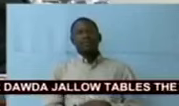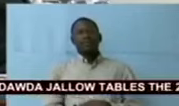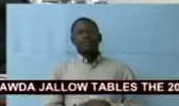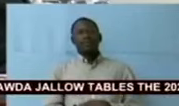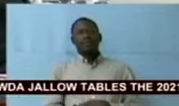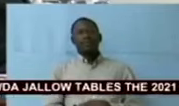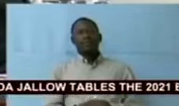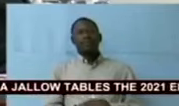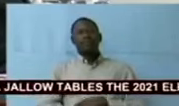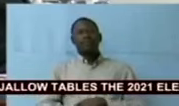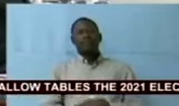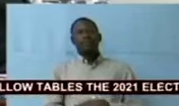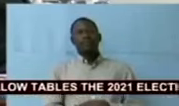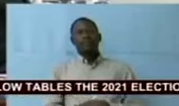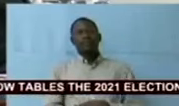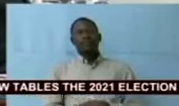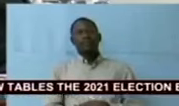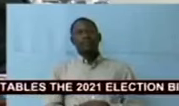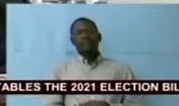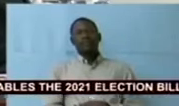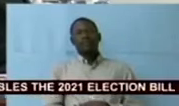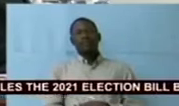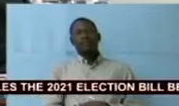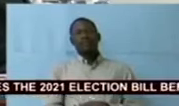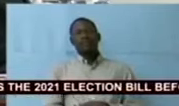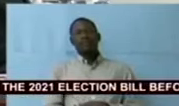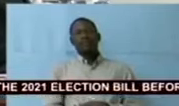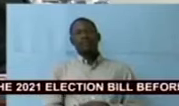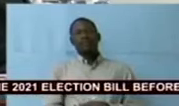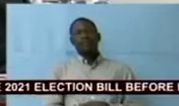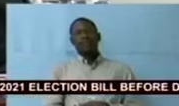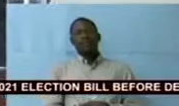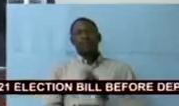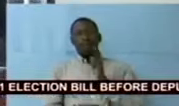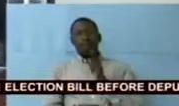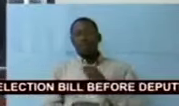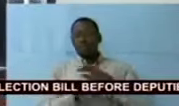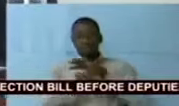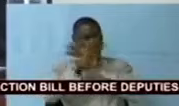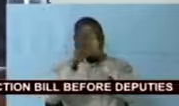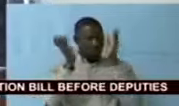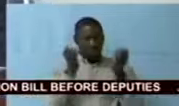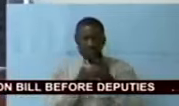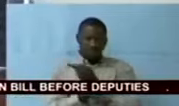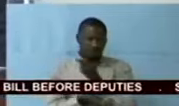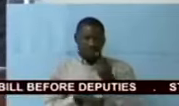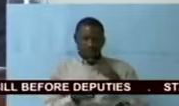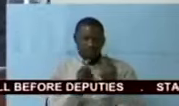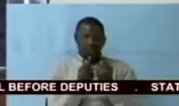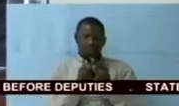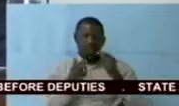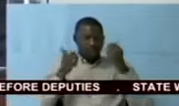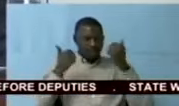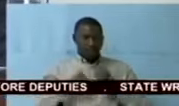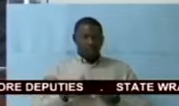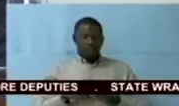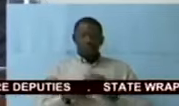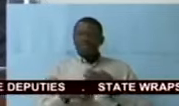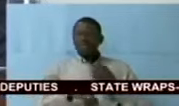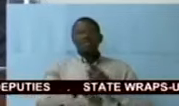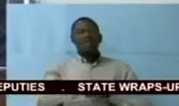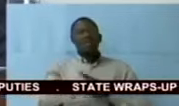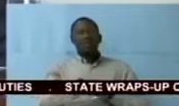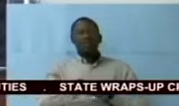bela kunton ko dabe wala kono. But all these things happened in a climate